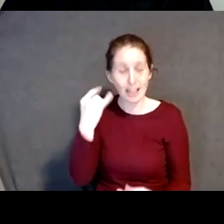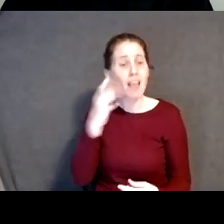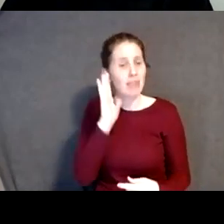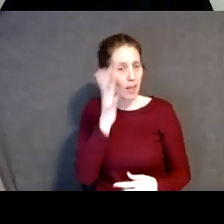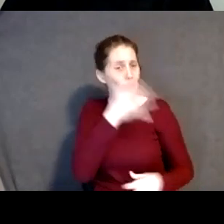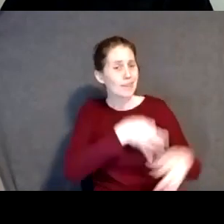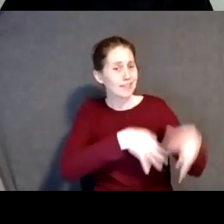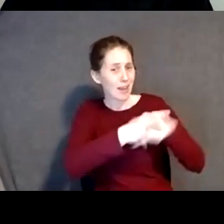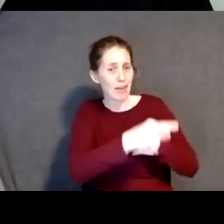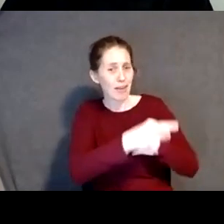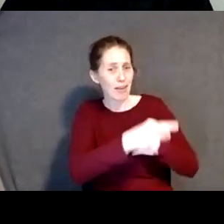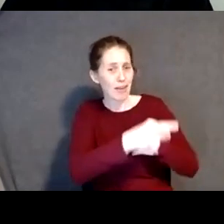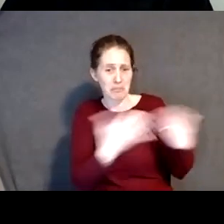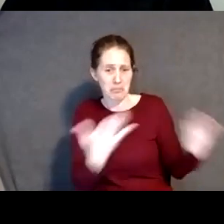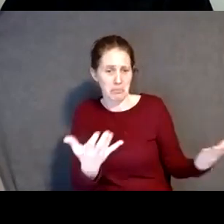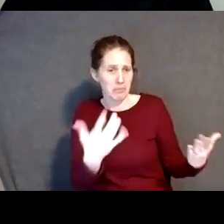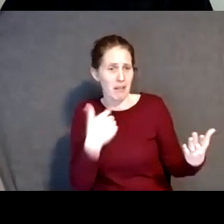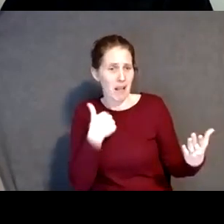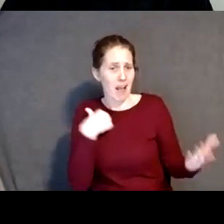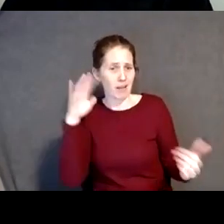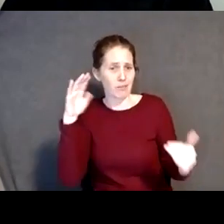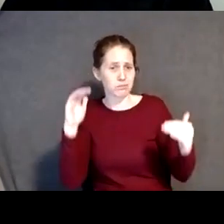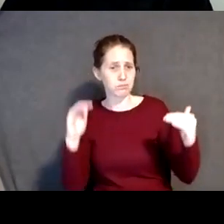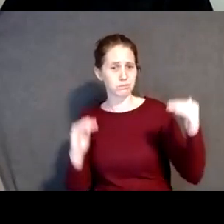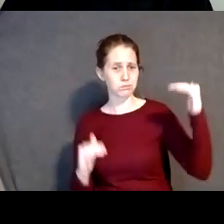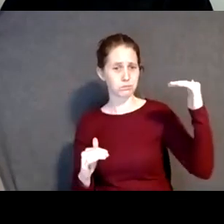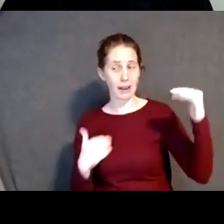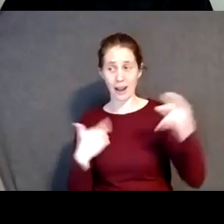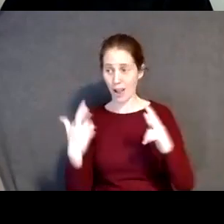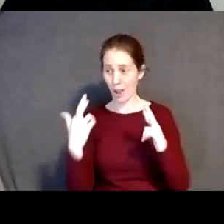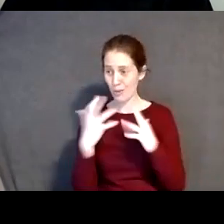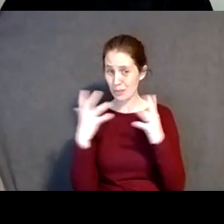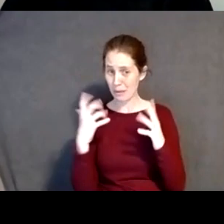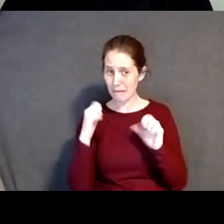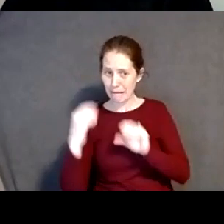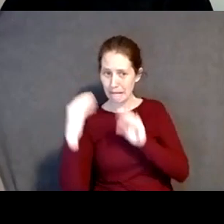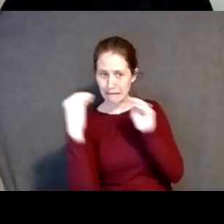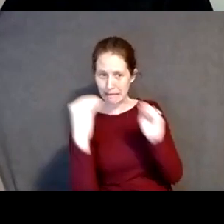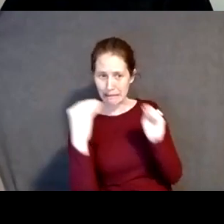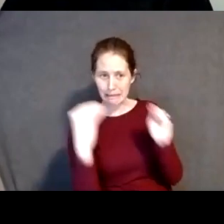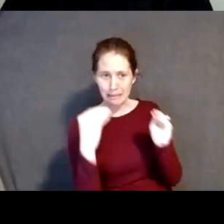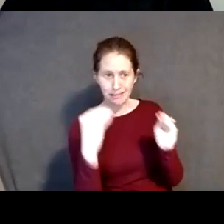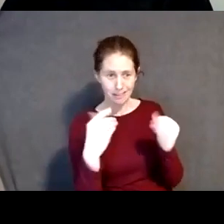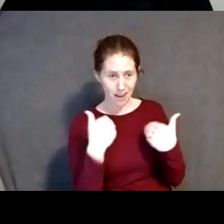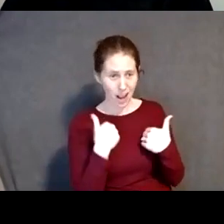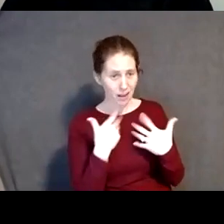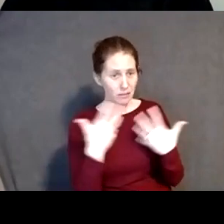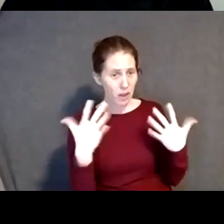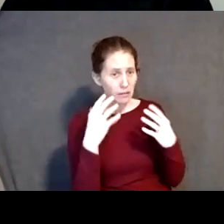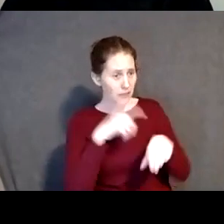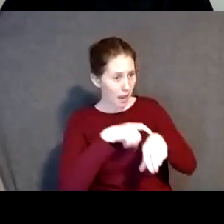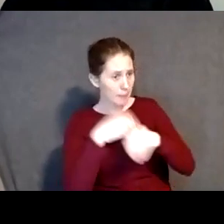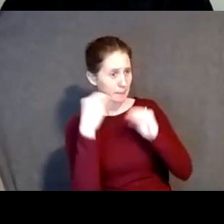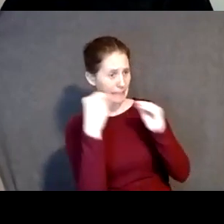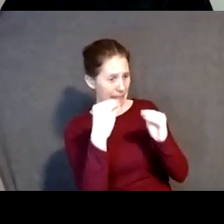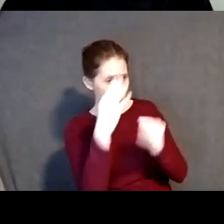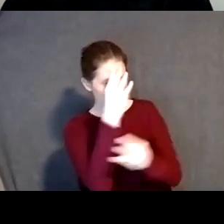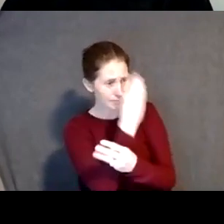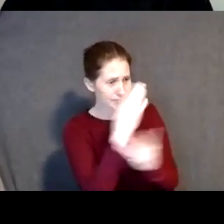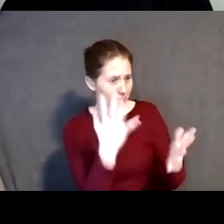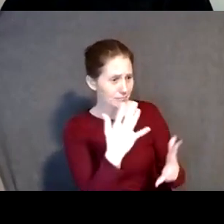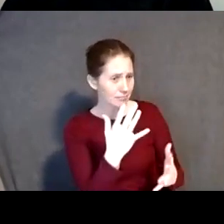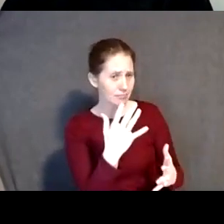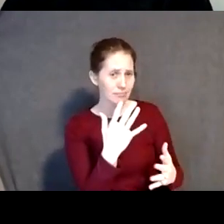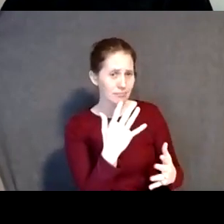and I'm going to decrease, and I hope as much as I can to teach them, and I will spend some time doing that, of sharing with it to the extent they're